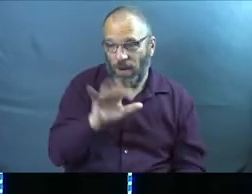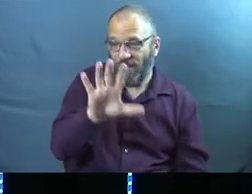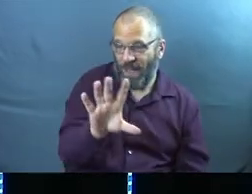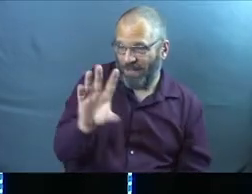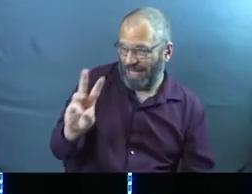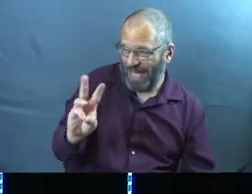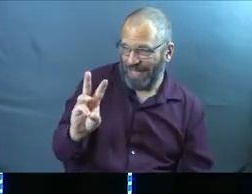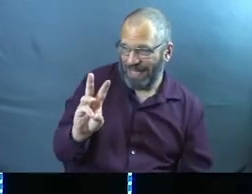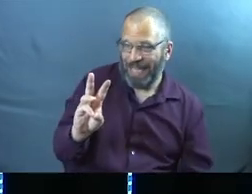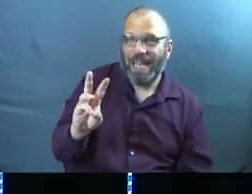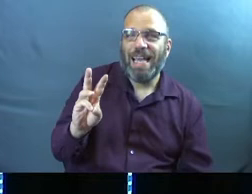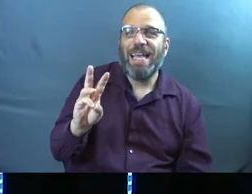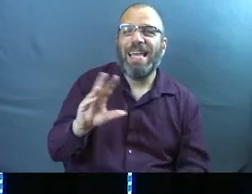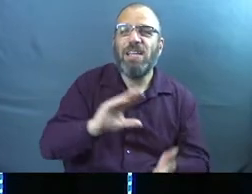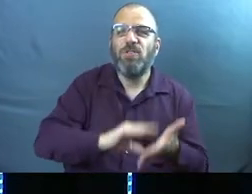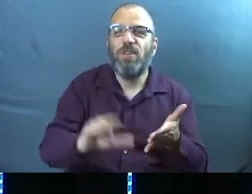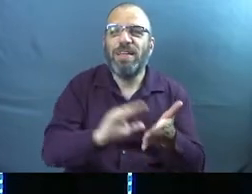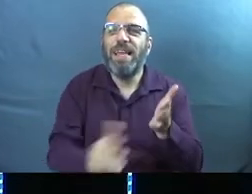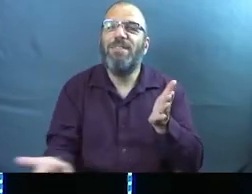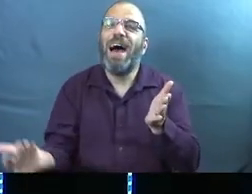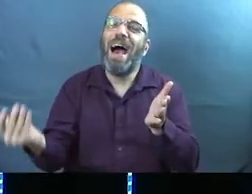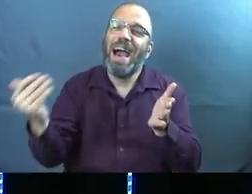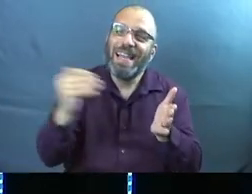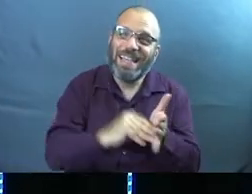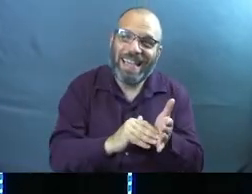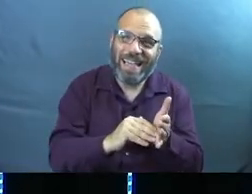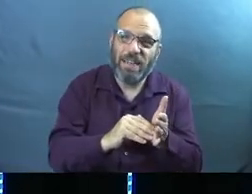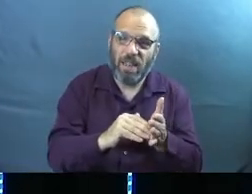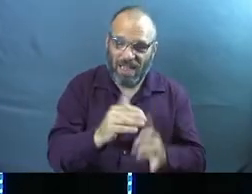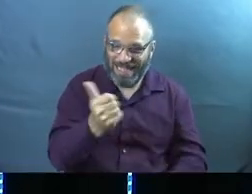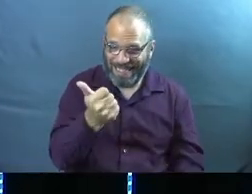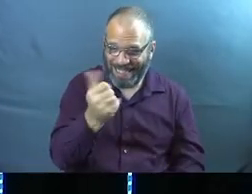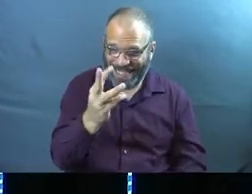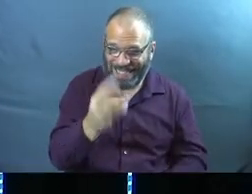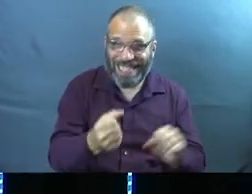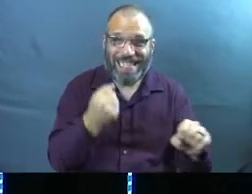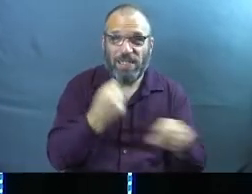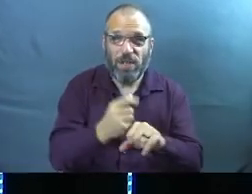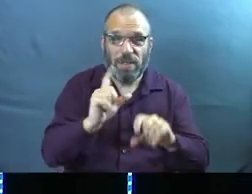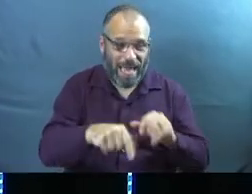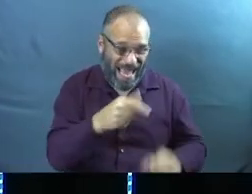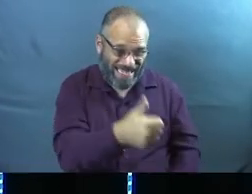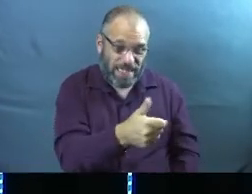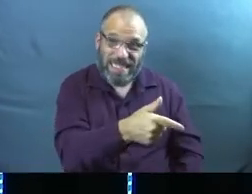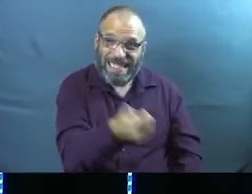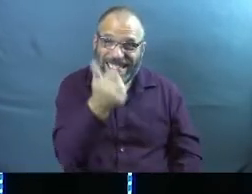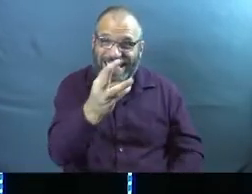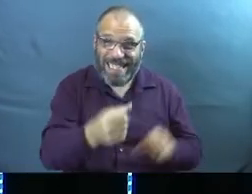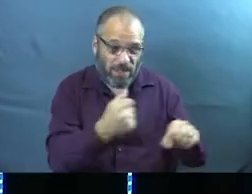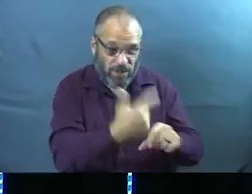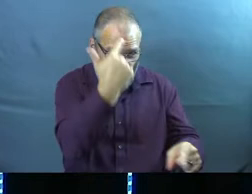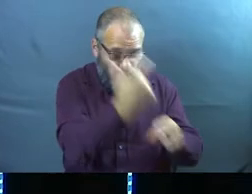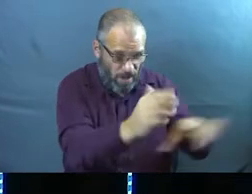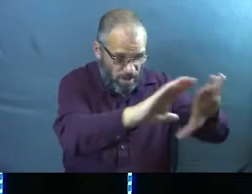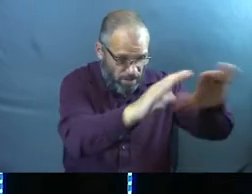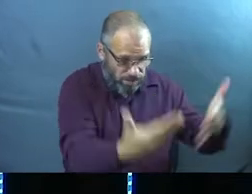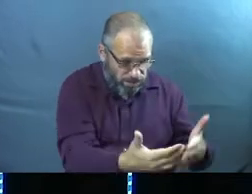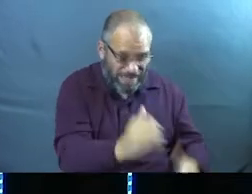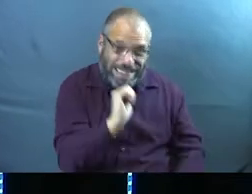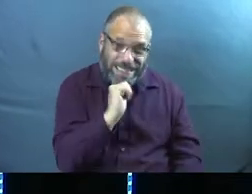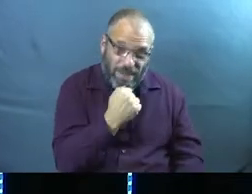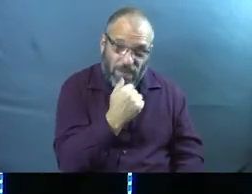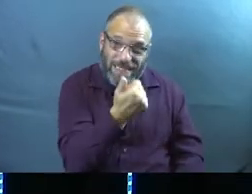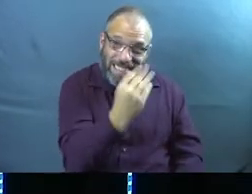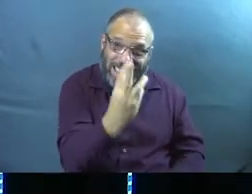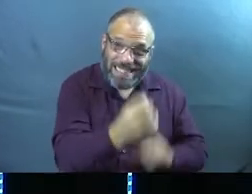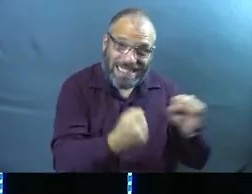he has to re-pardon his brothers again 16 years later. And they suffered for 16 years before that